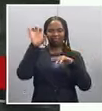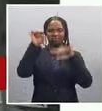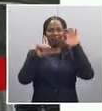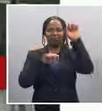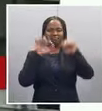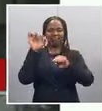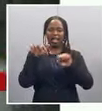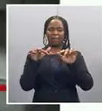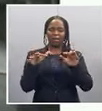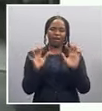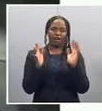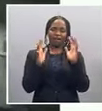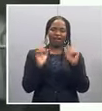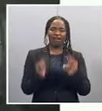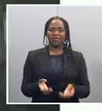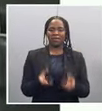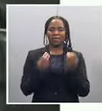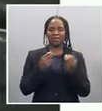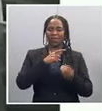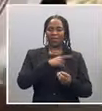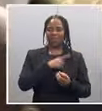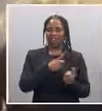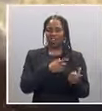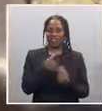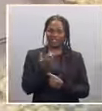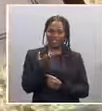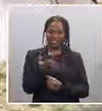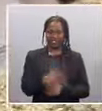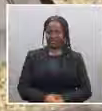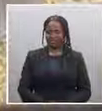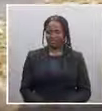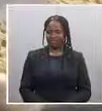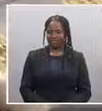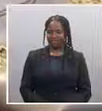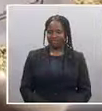French citizenship status after a daring and heartwarming rescue.